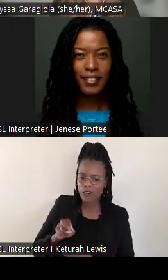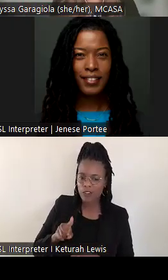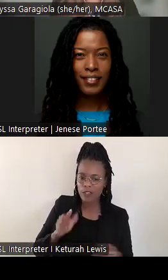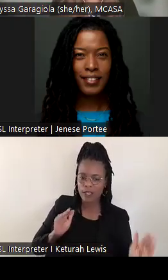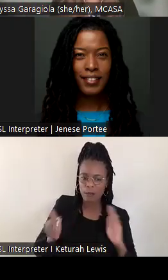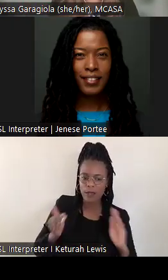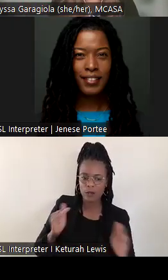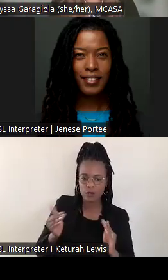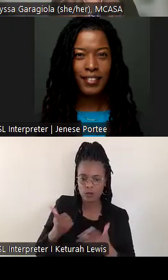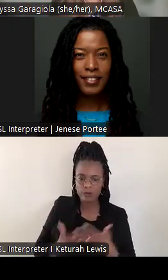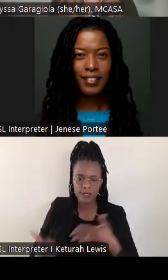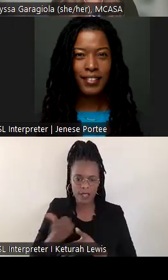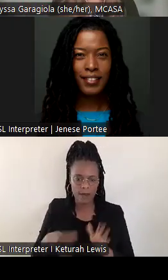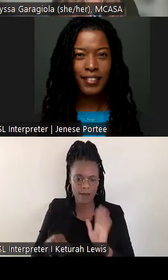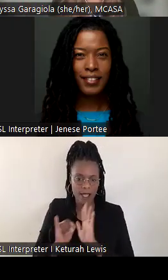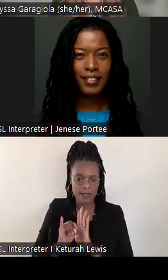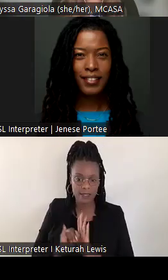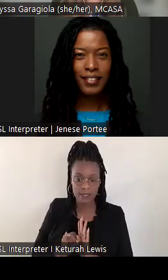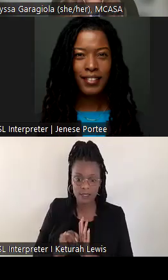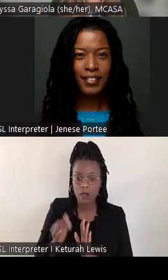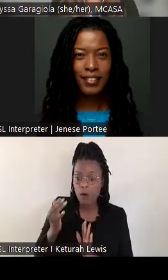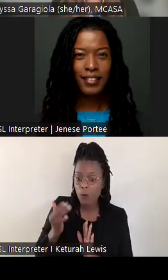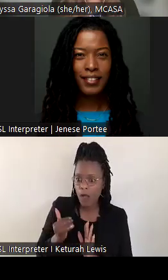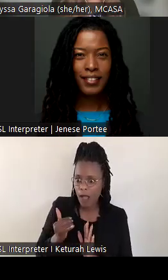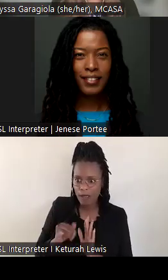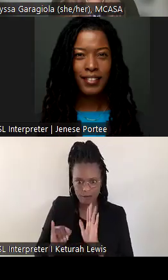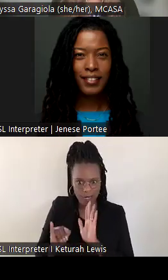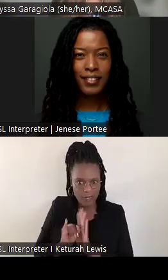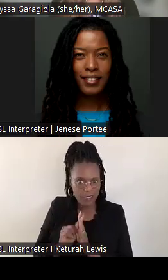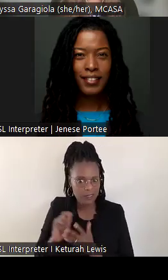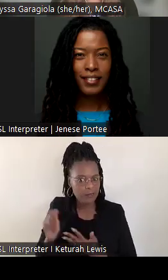is solely because of the identities that they hold.